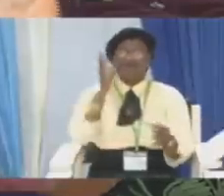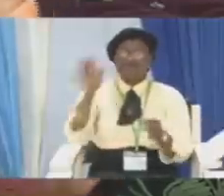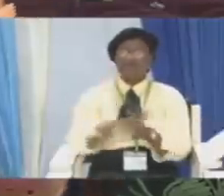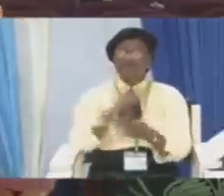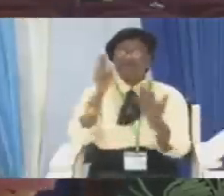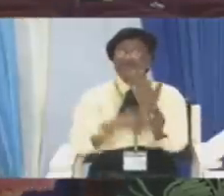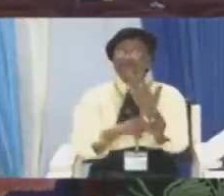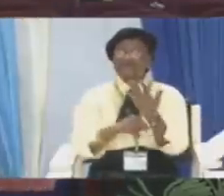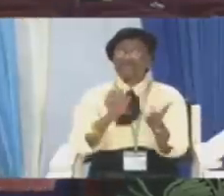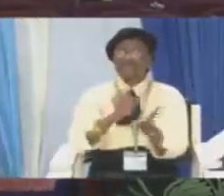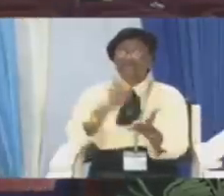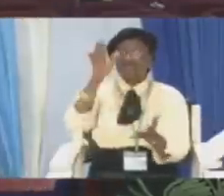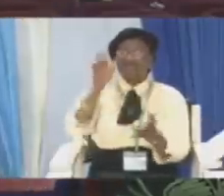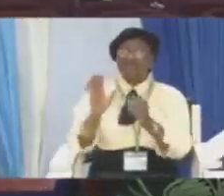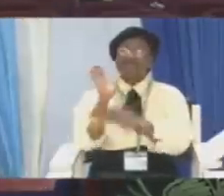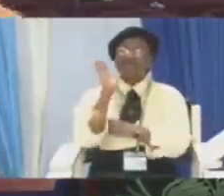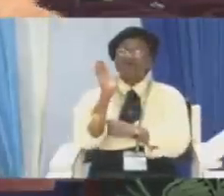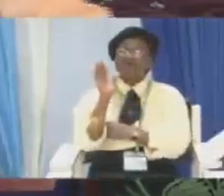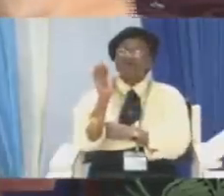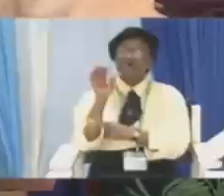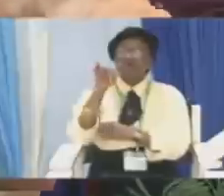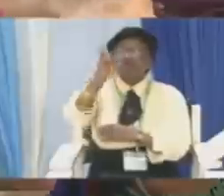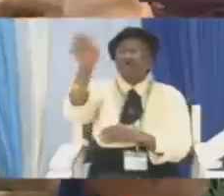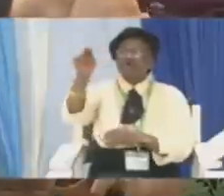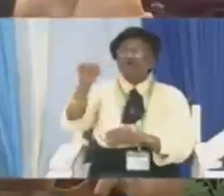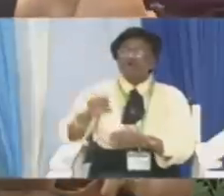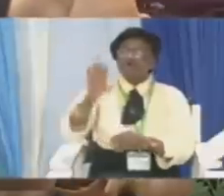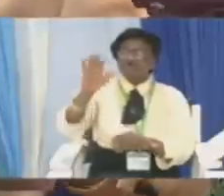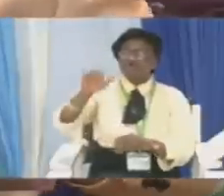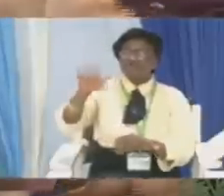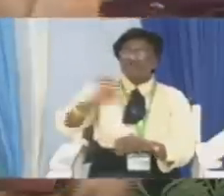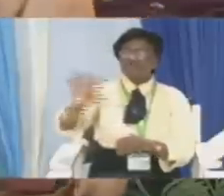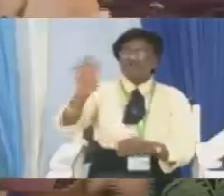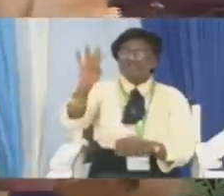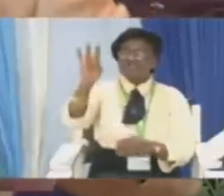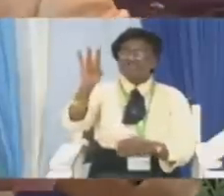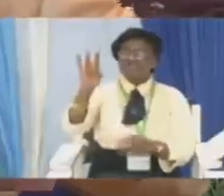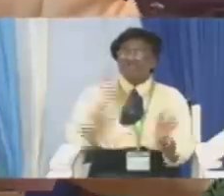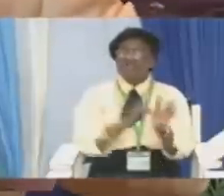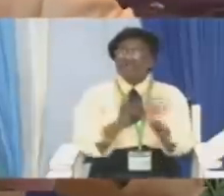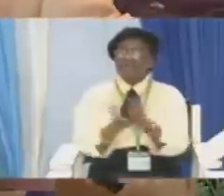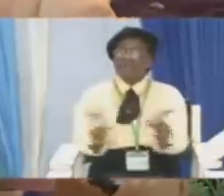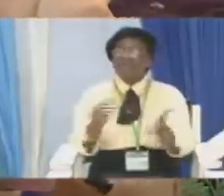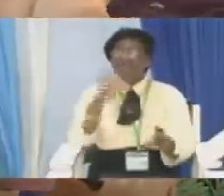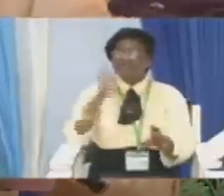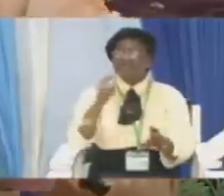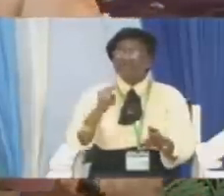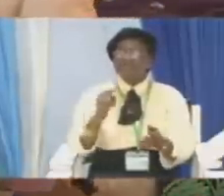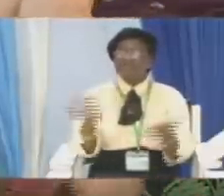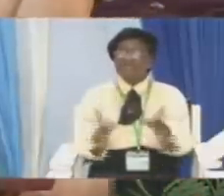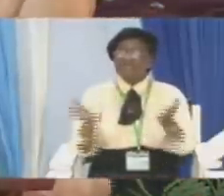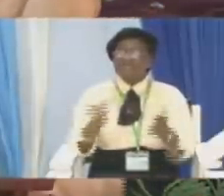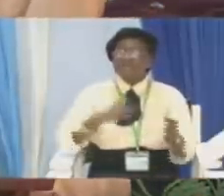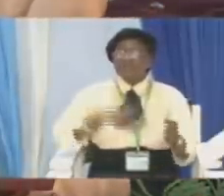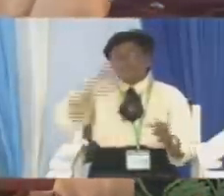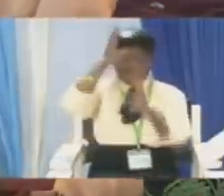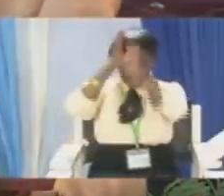Fruitfulness glorifies God. John 15 verse 8. The Bible says, herein is my Father